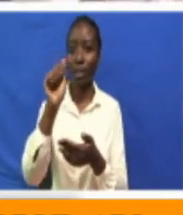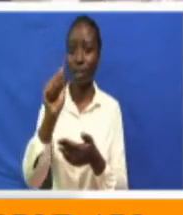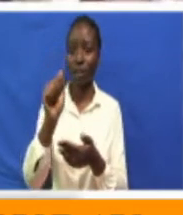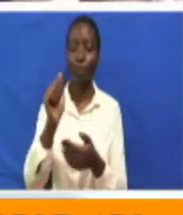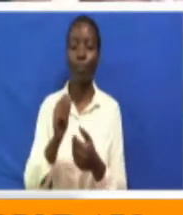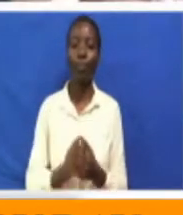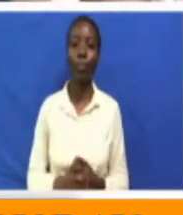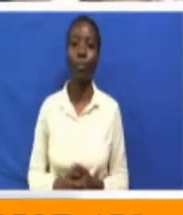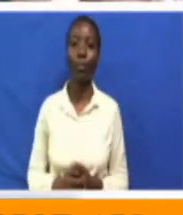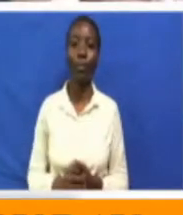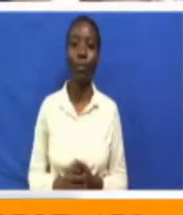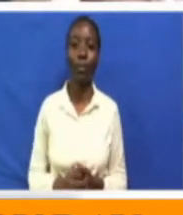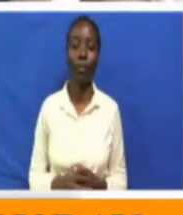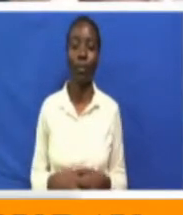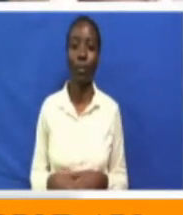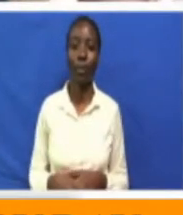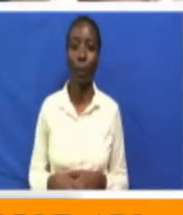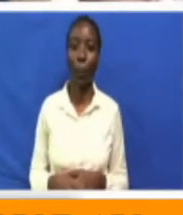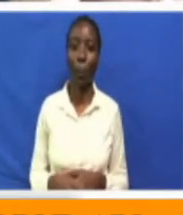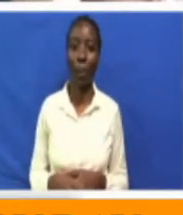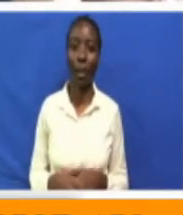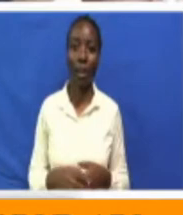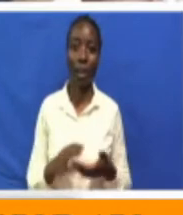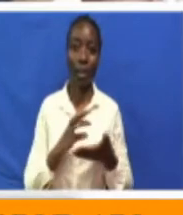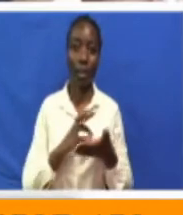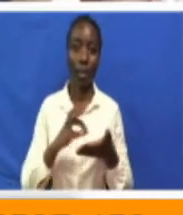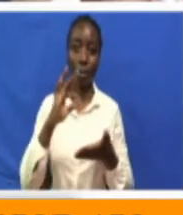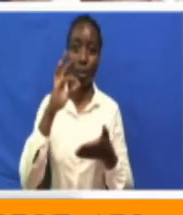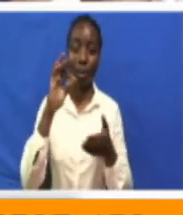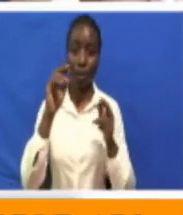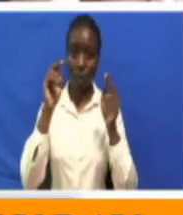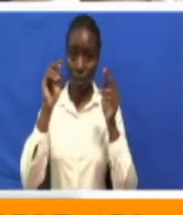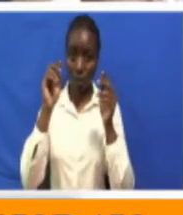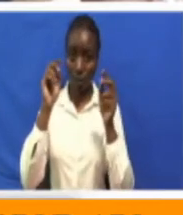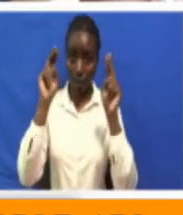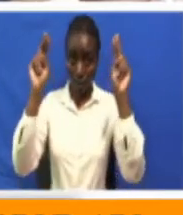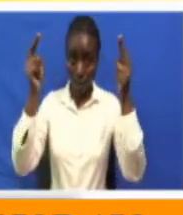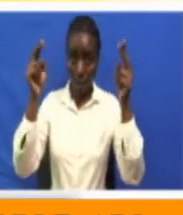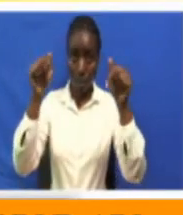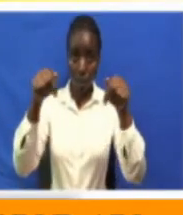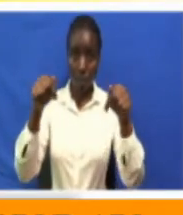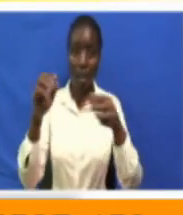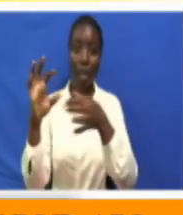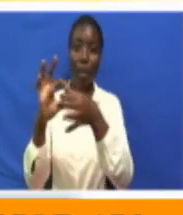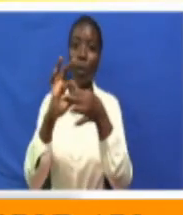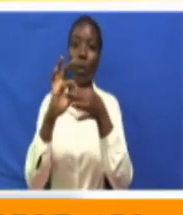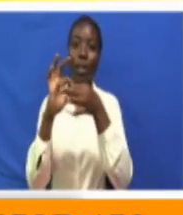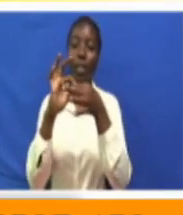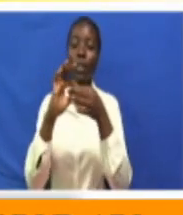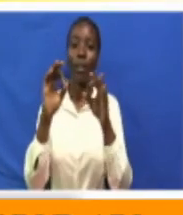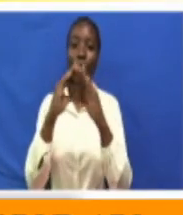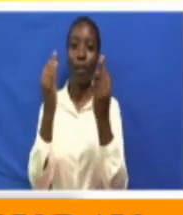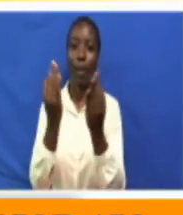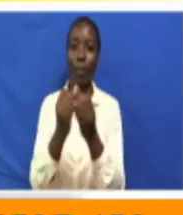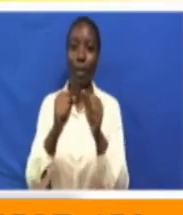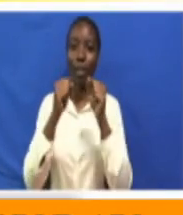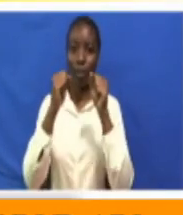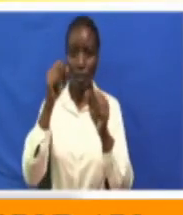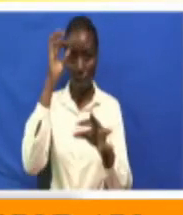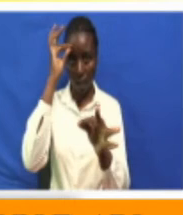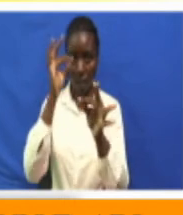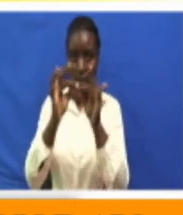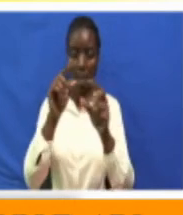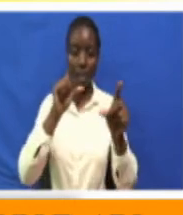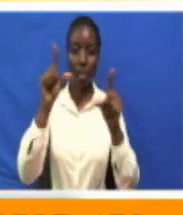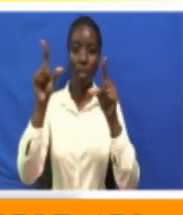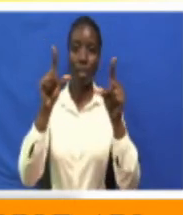because again in the spirit of Adam this is a United families strong in faith journeyed together